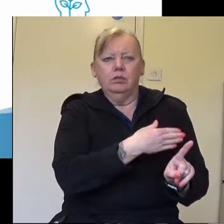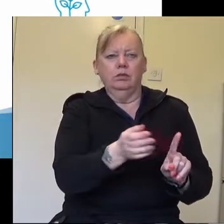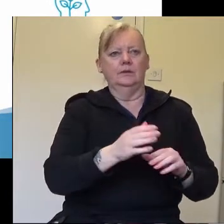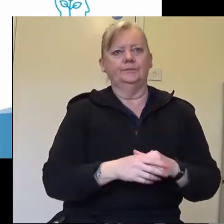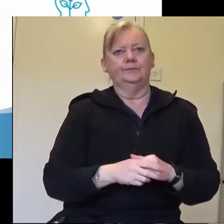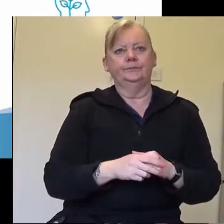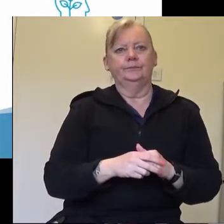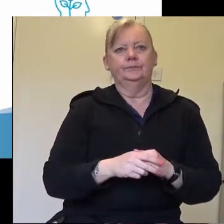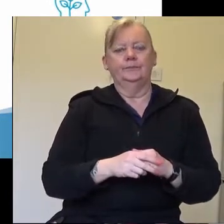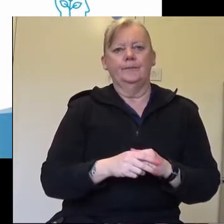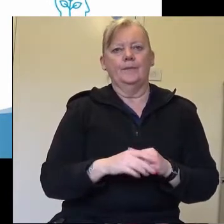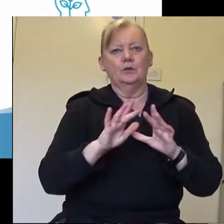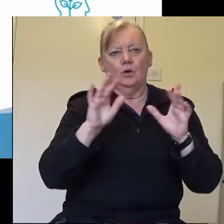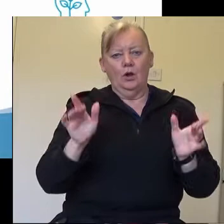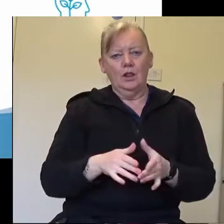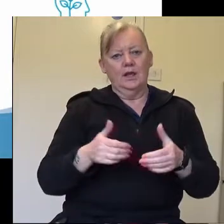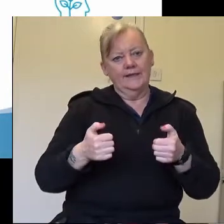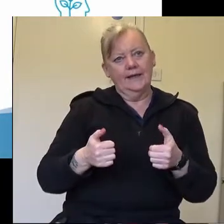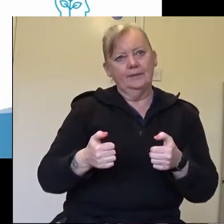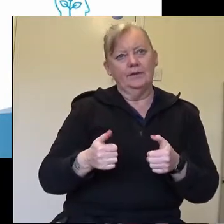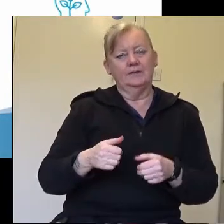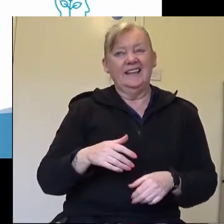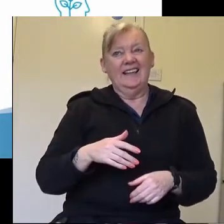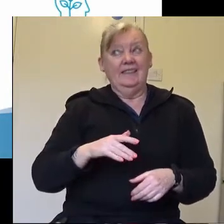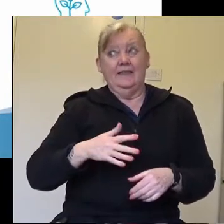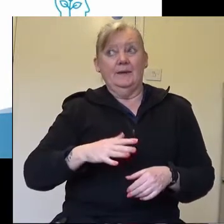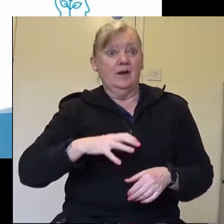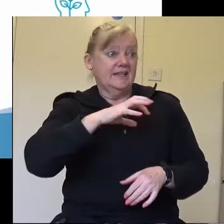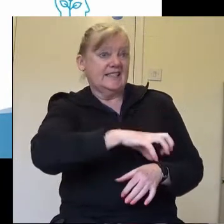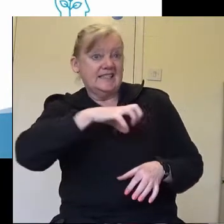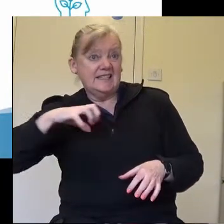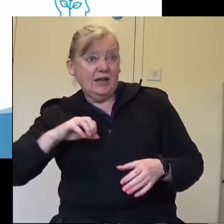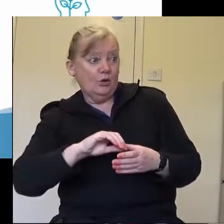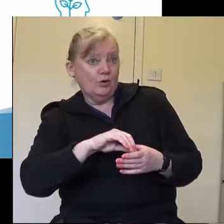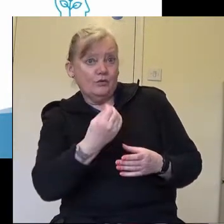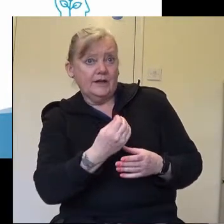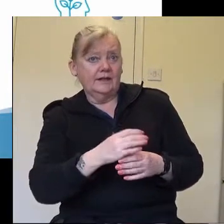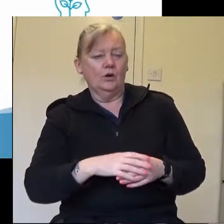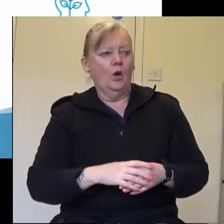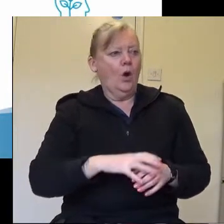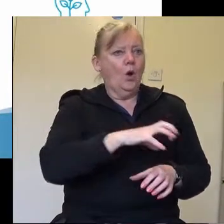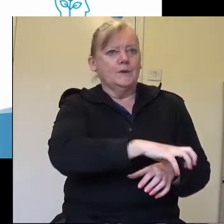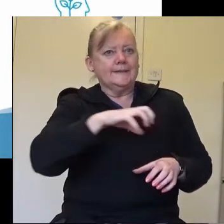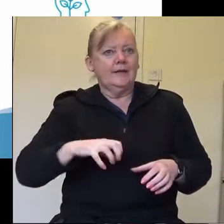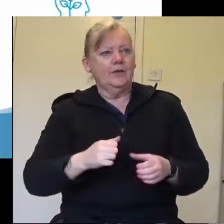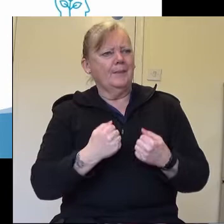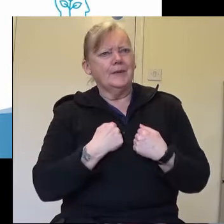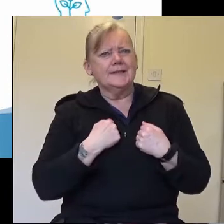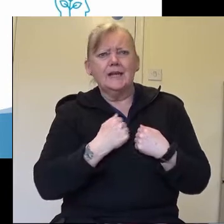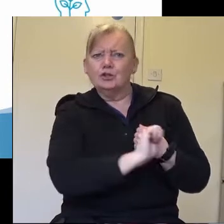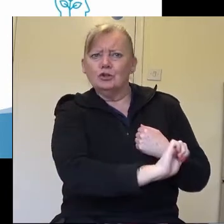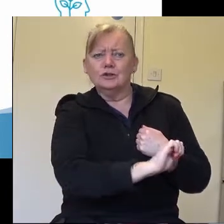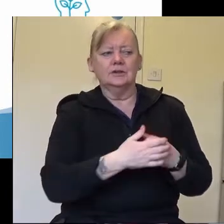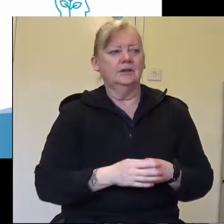them. Also, online gamers may steal or delete online credit and possessions of the